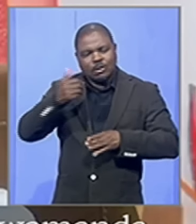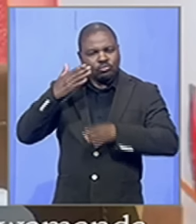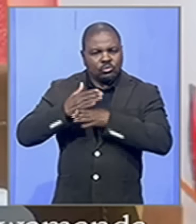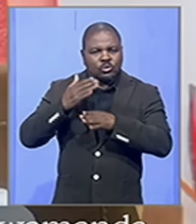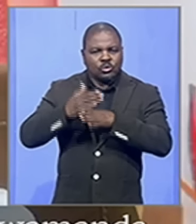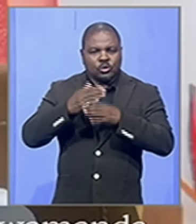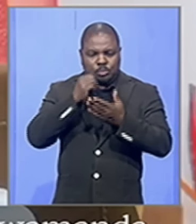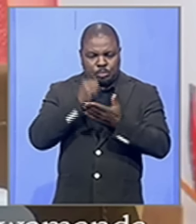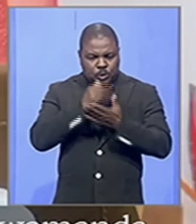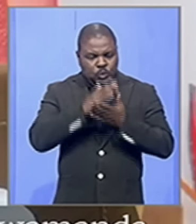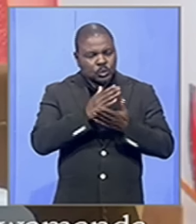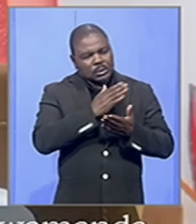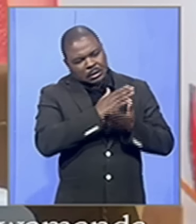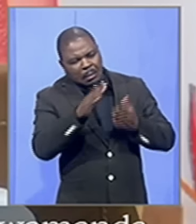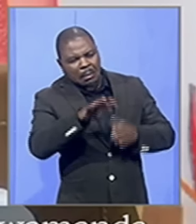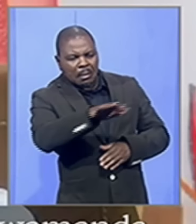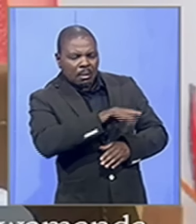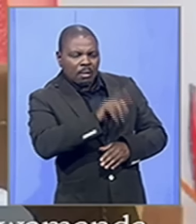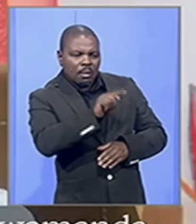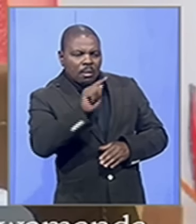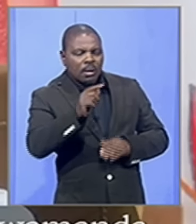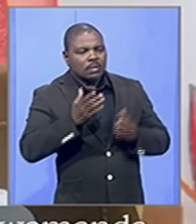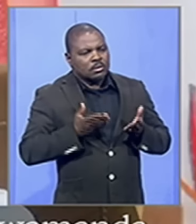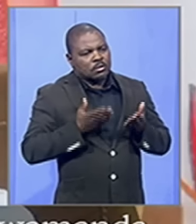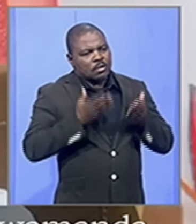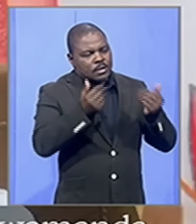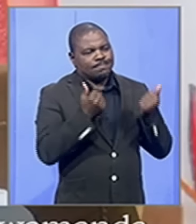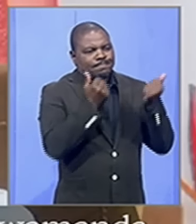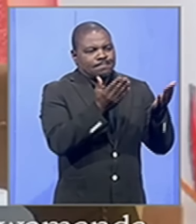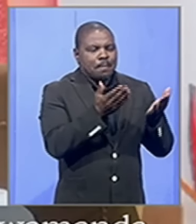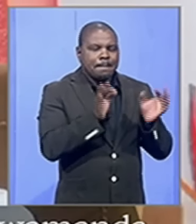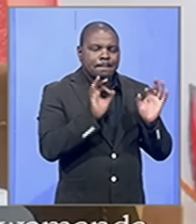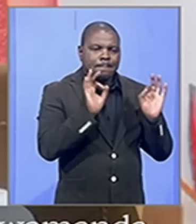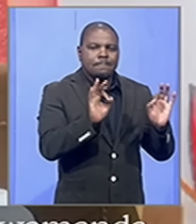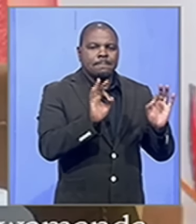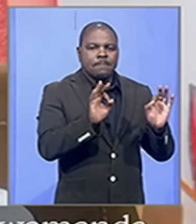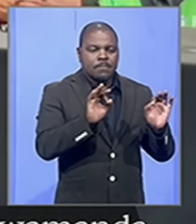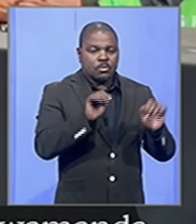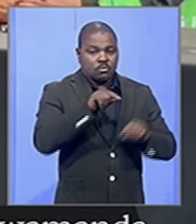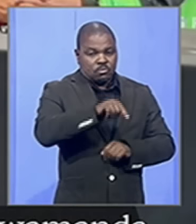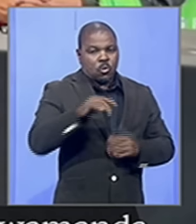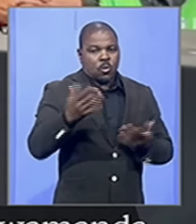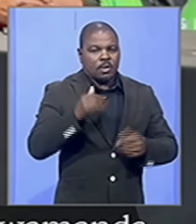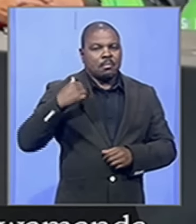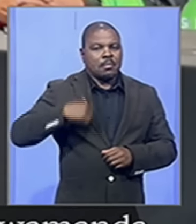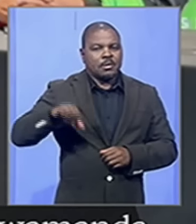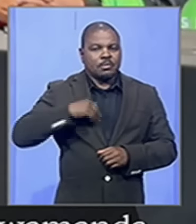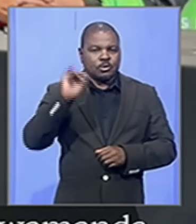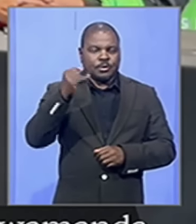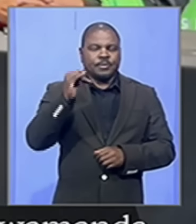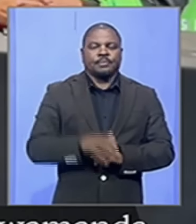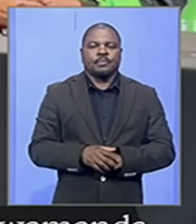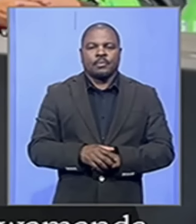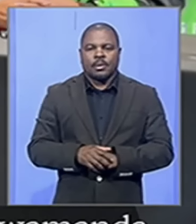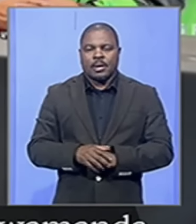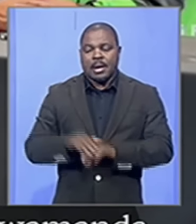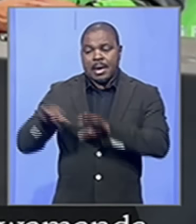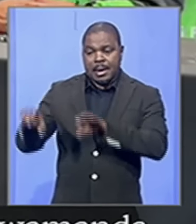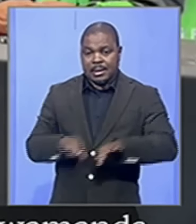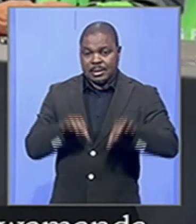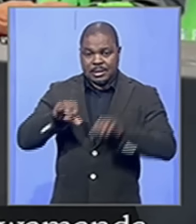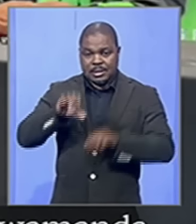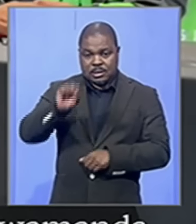we restore to some level the service delivery that was required in the city of Johannesburg. Action SA e ne seditse